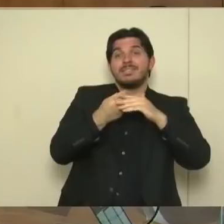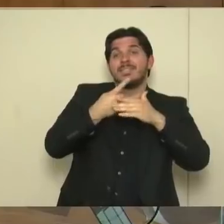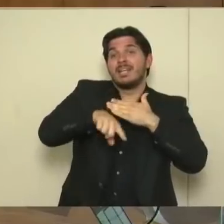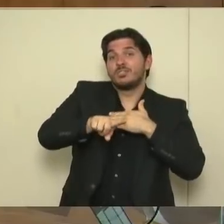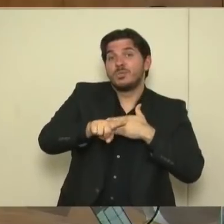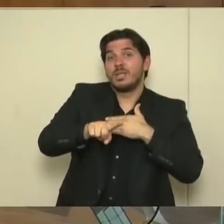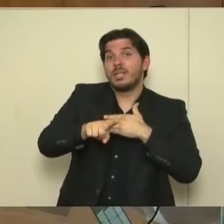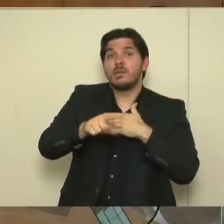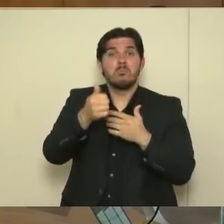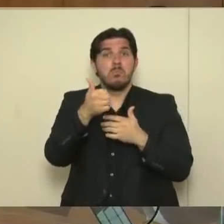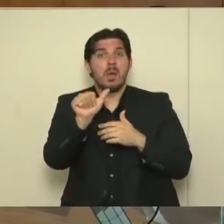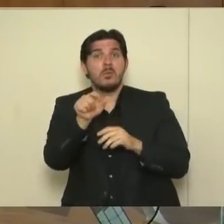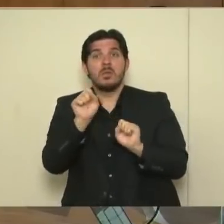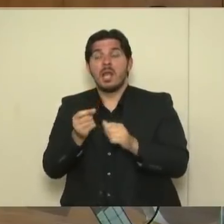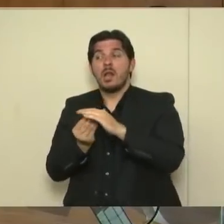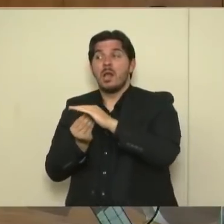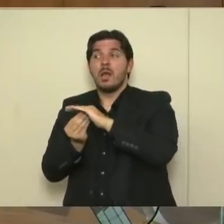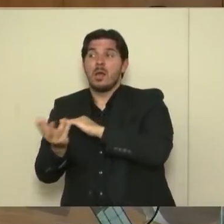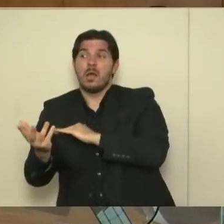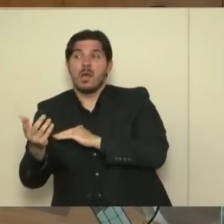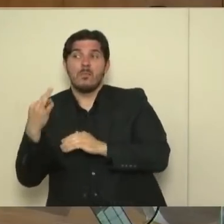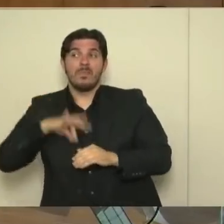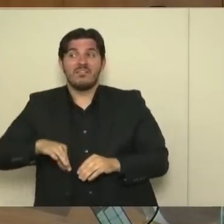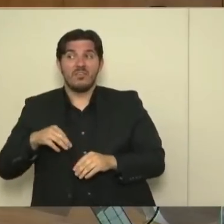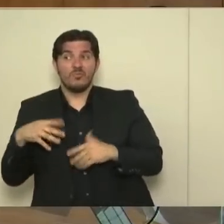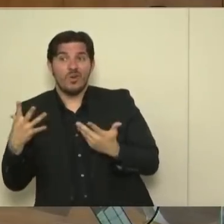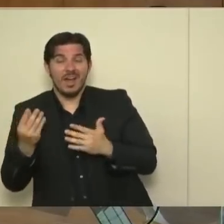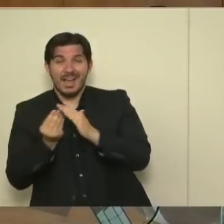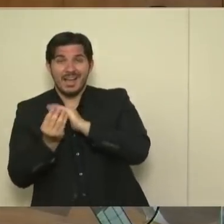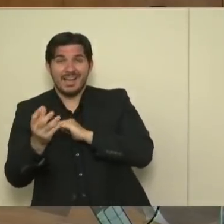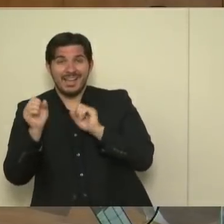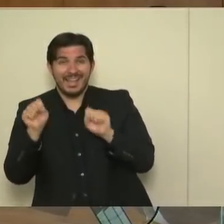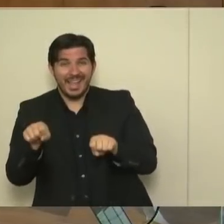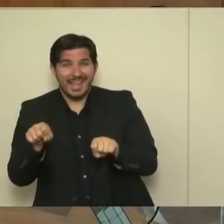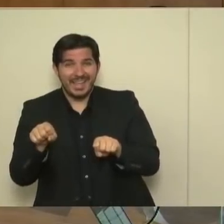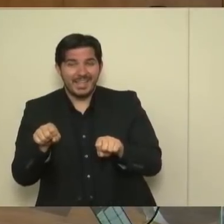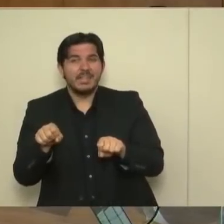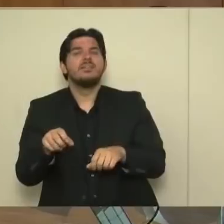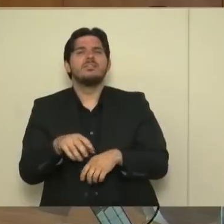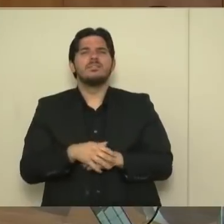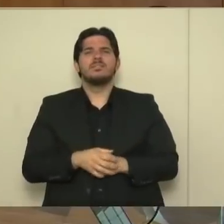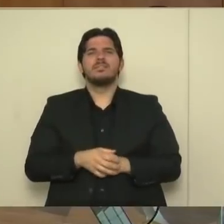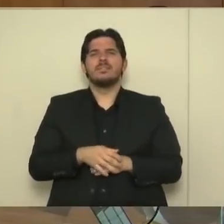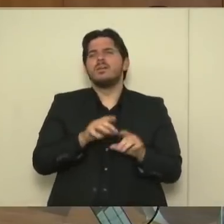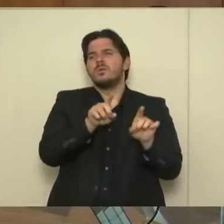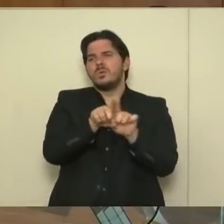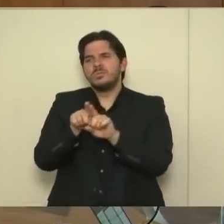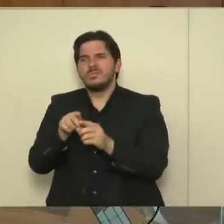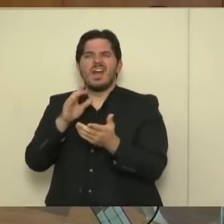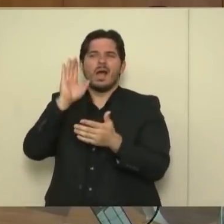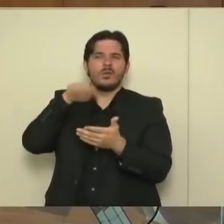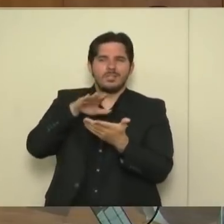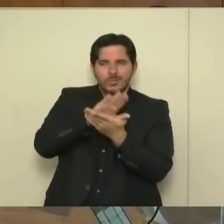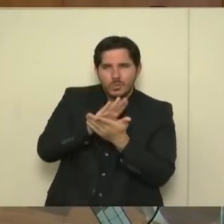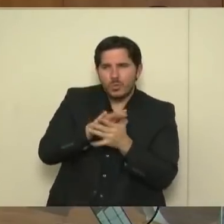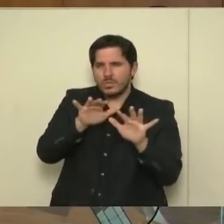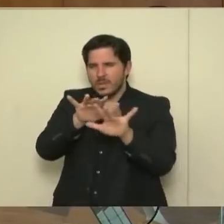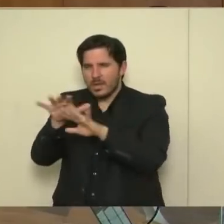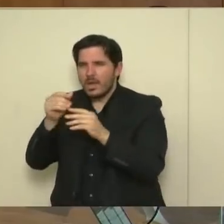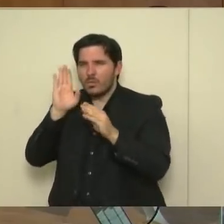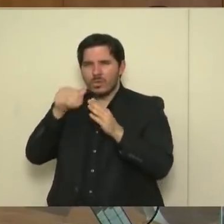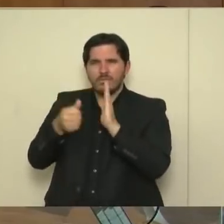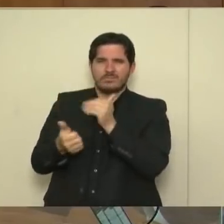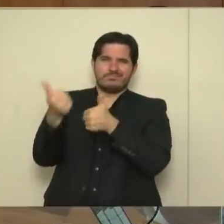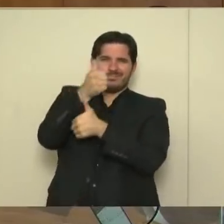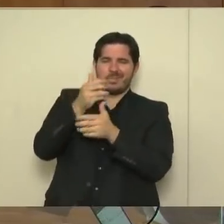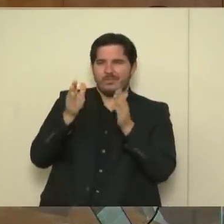in-person schooling and really ramping up and allowing more of that the main focus and priority right now? I want to